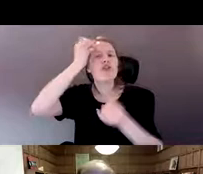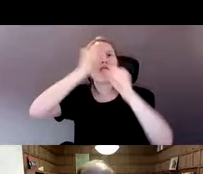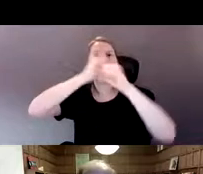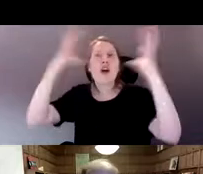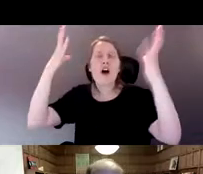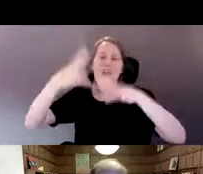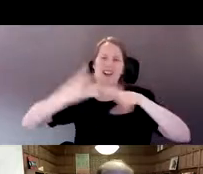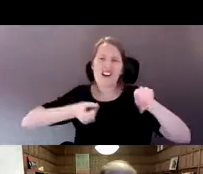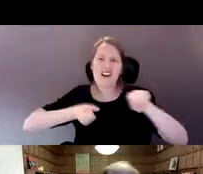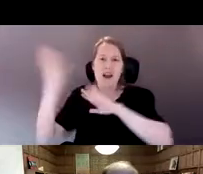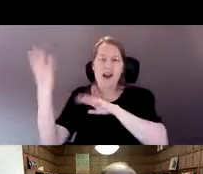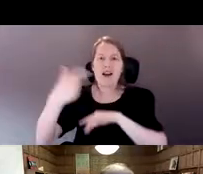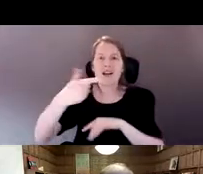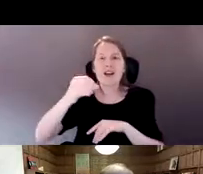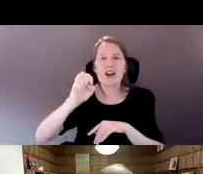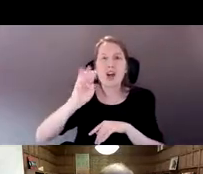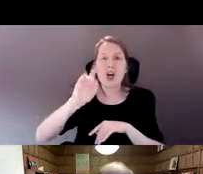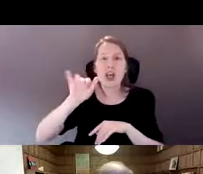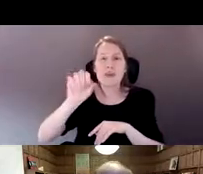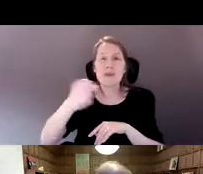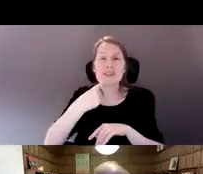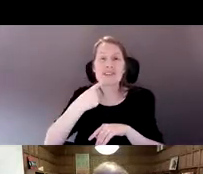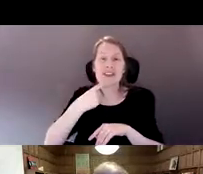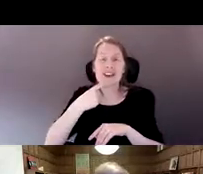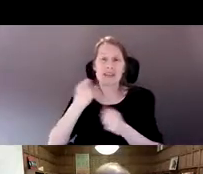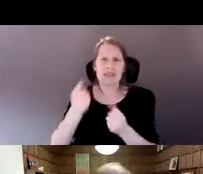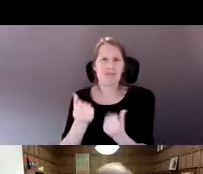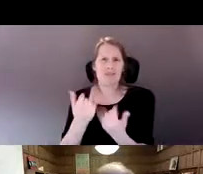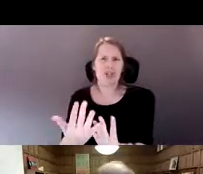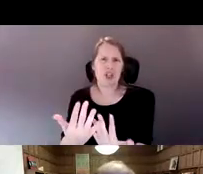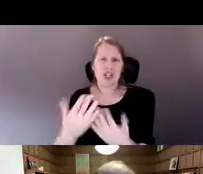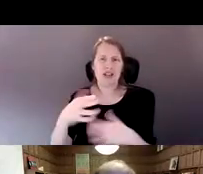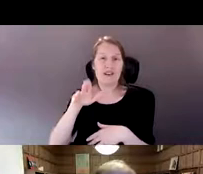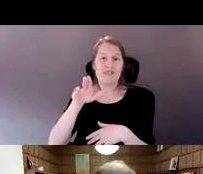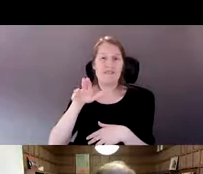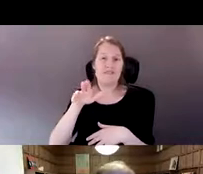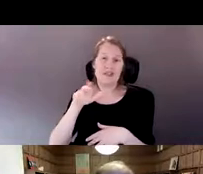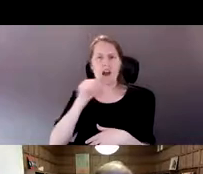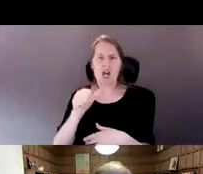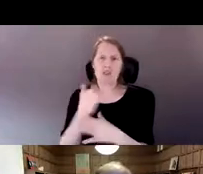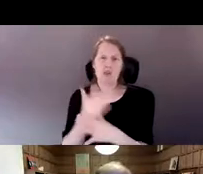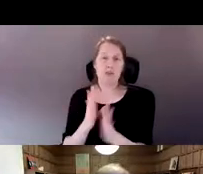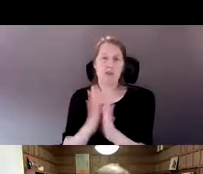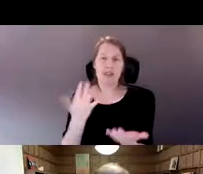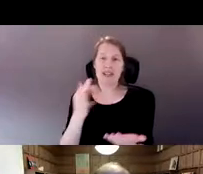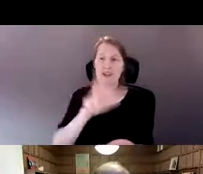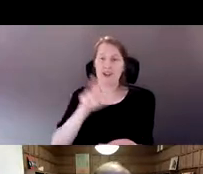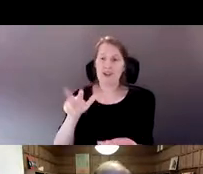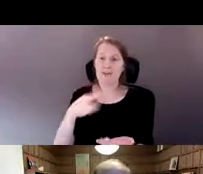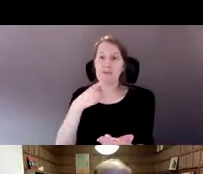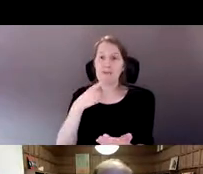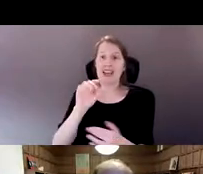remember Goebbels' famous declaration at the burning of un-German books in 1933. The age